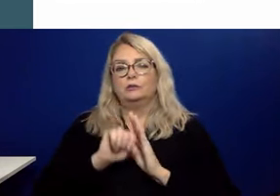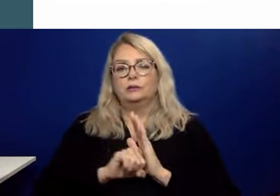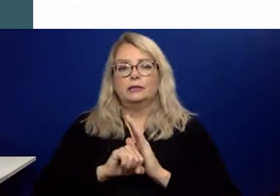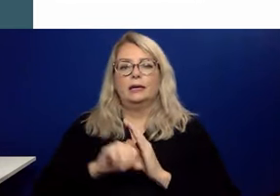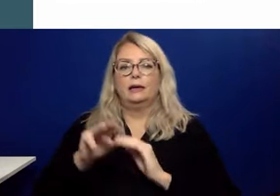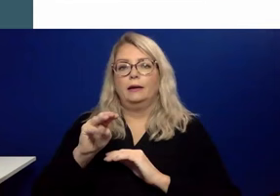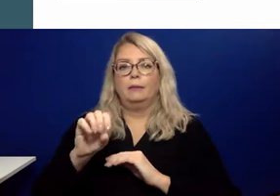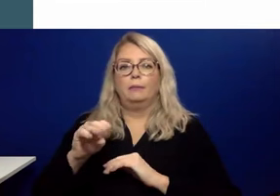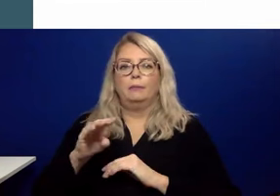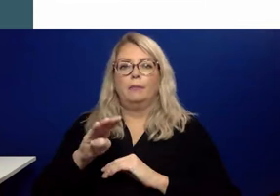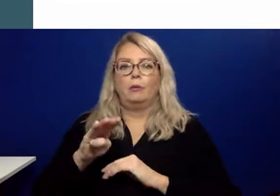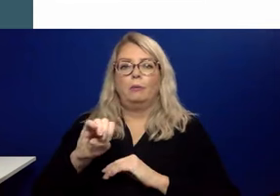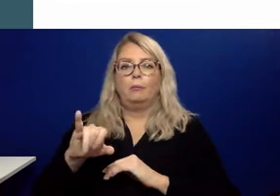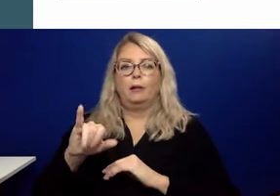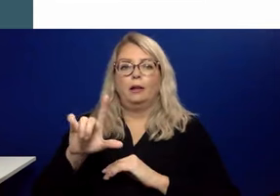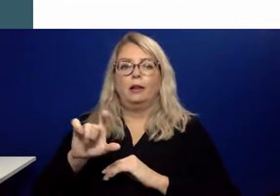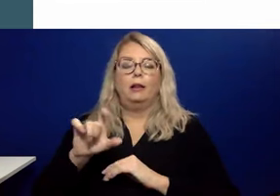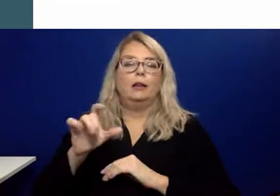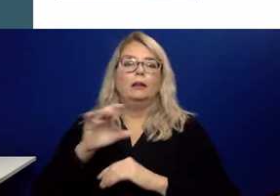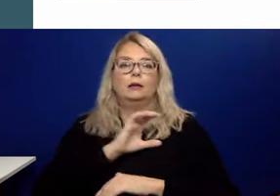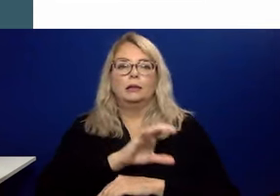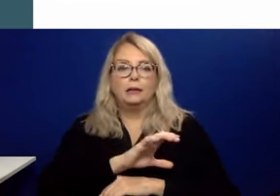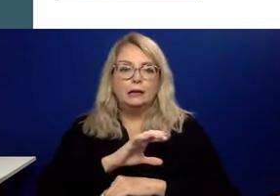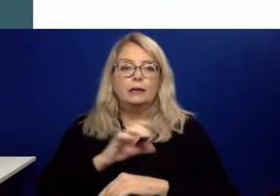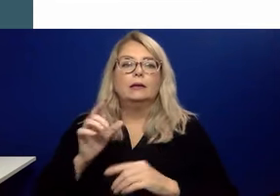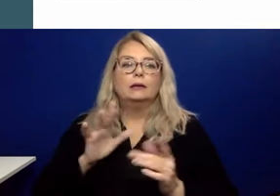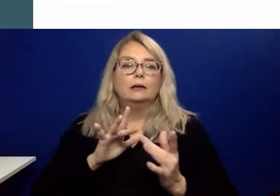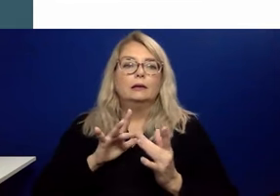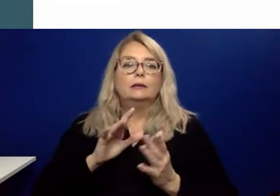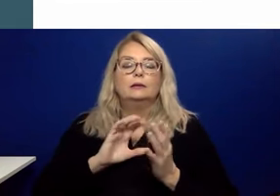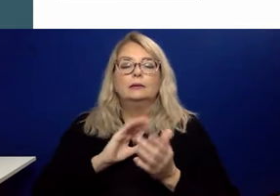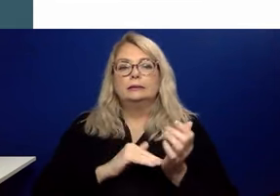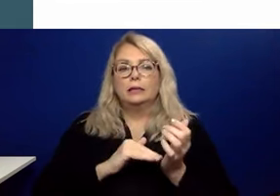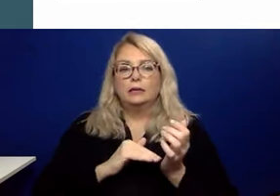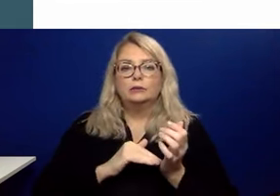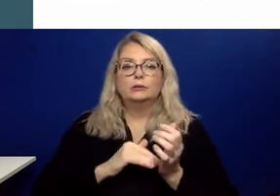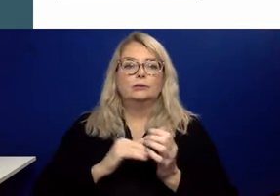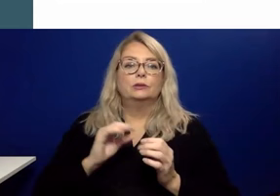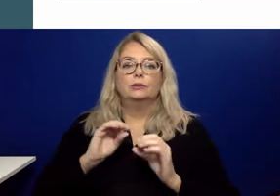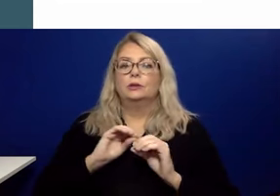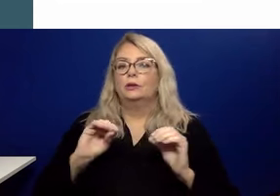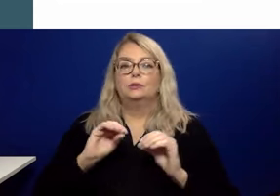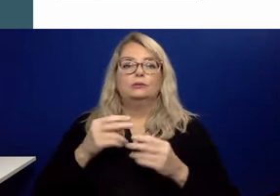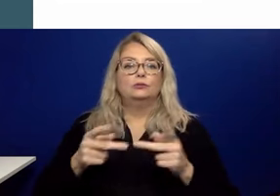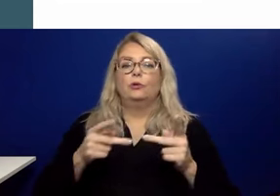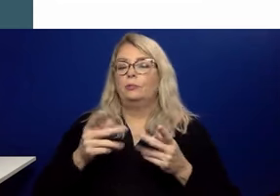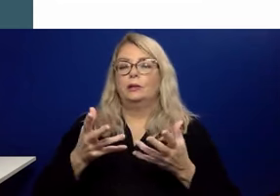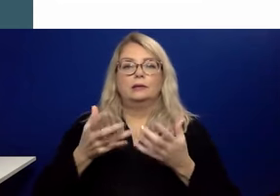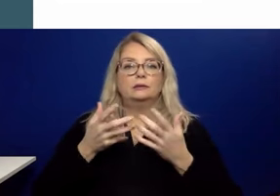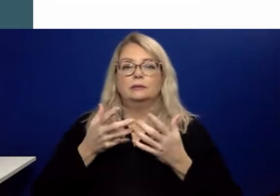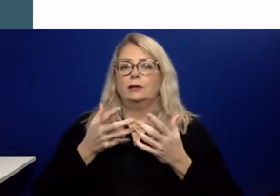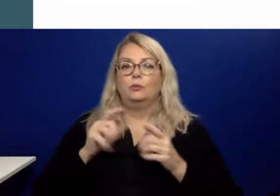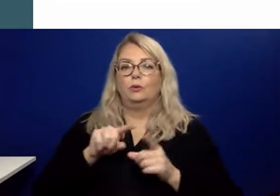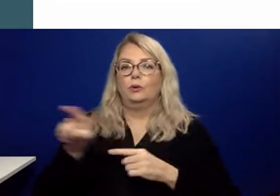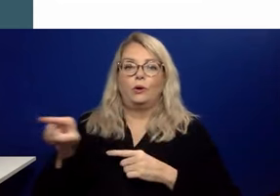touch with a nurse. Dr. Moya is a family practice physician. His quote was, "There's no place other I want to be. This is where the